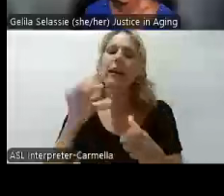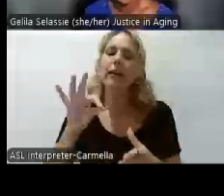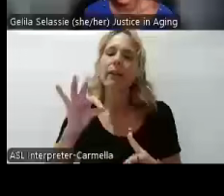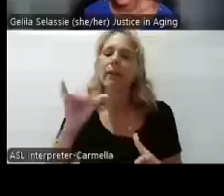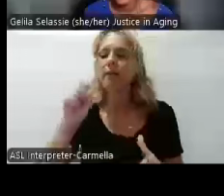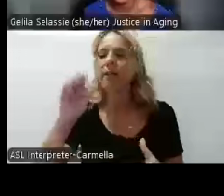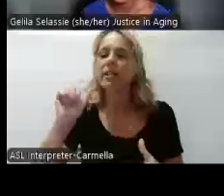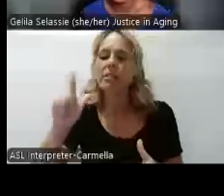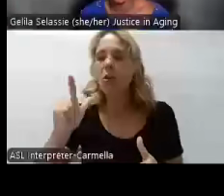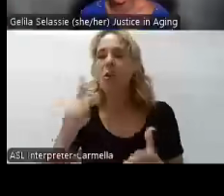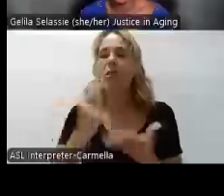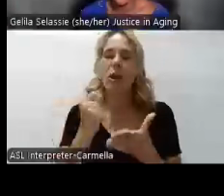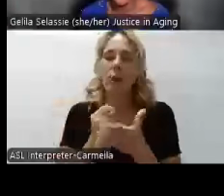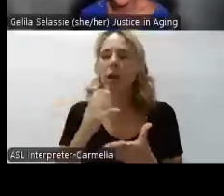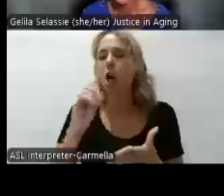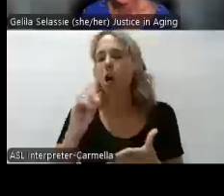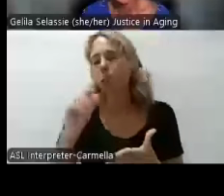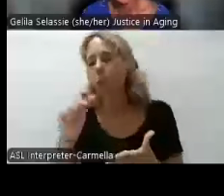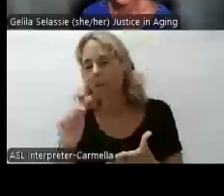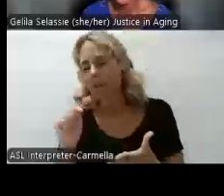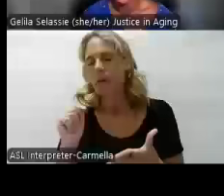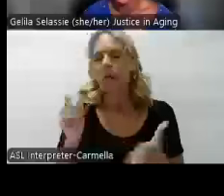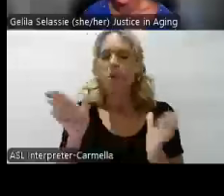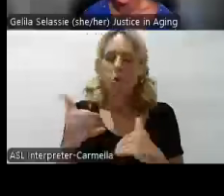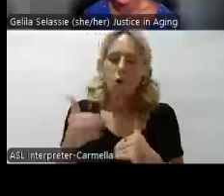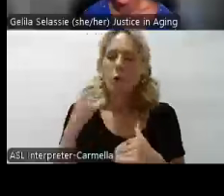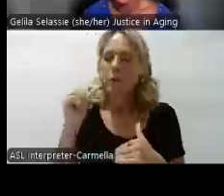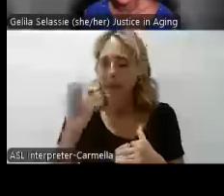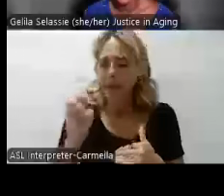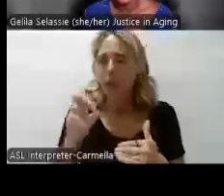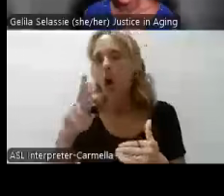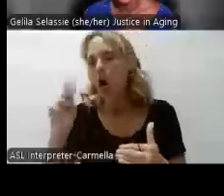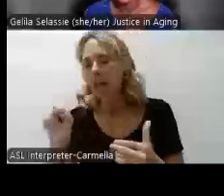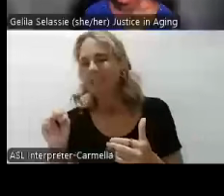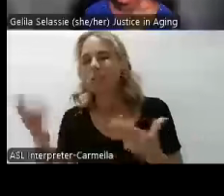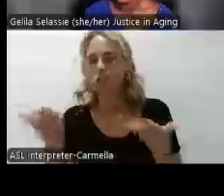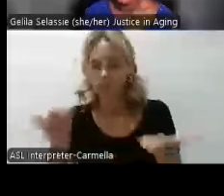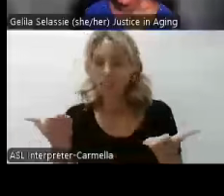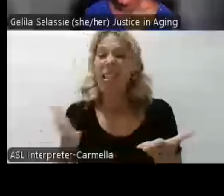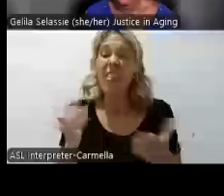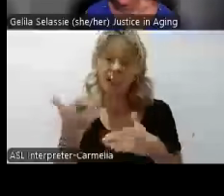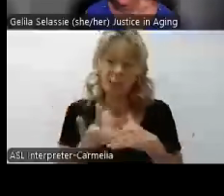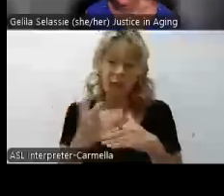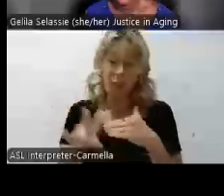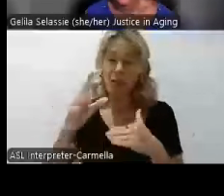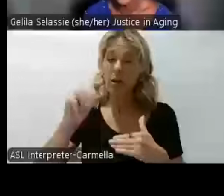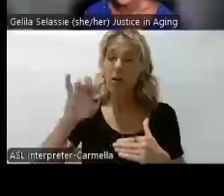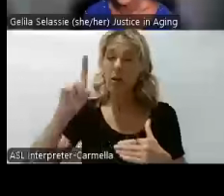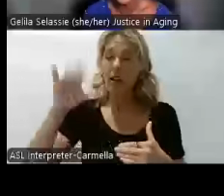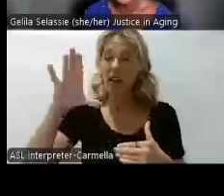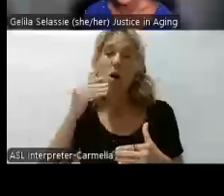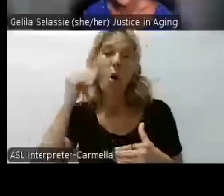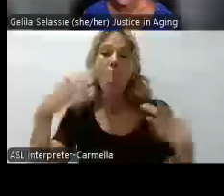therapy, occupational therapy, wound care, RN services, that's available under a Medicare home health